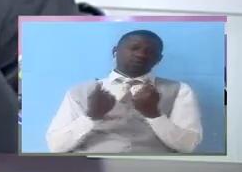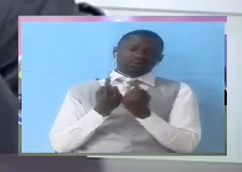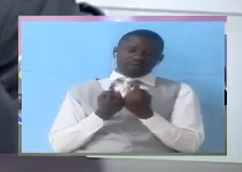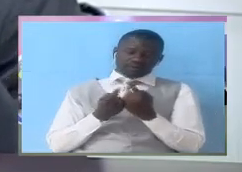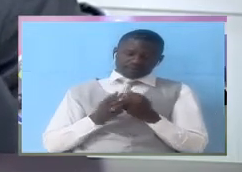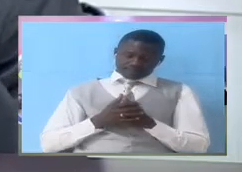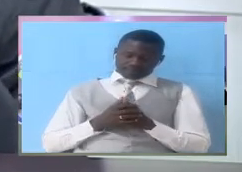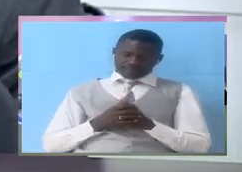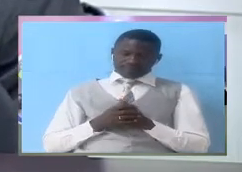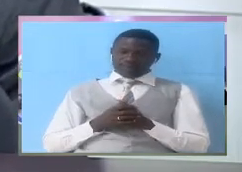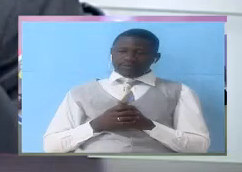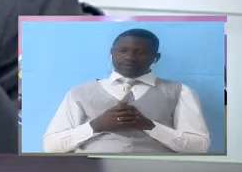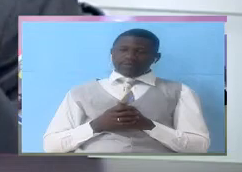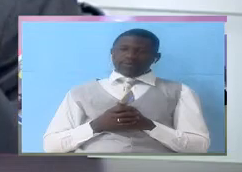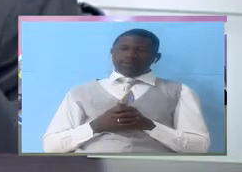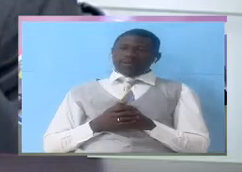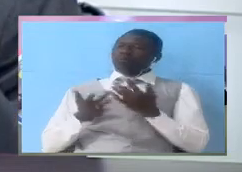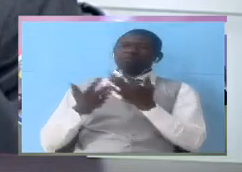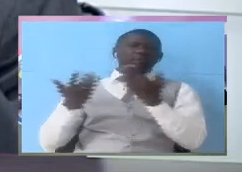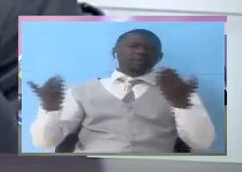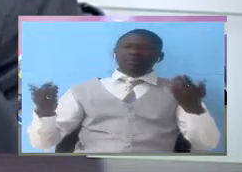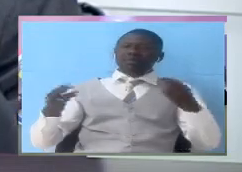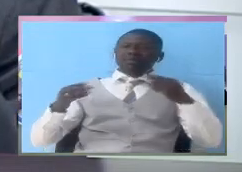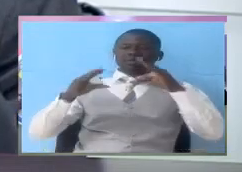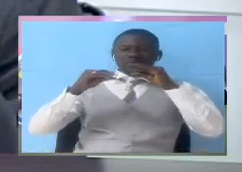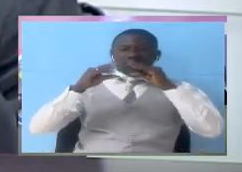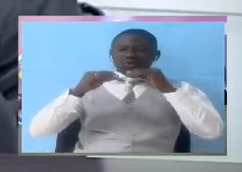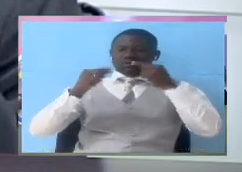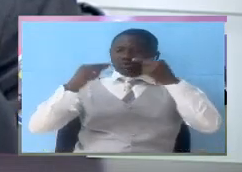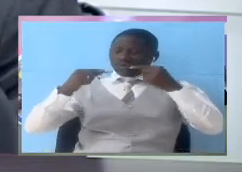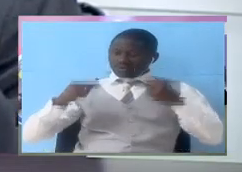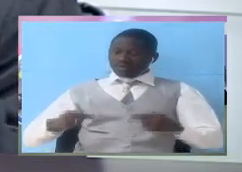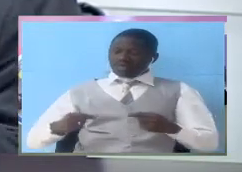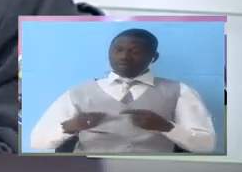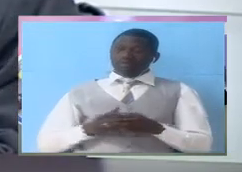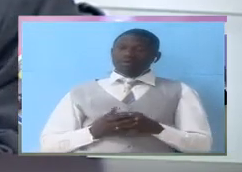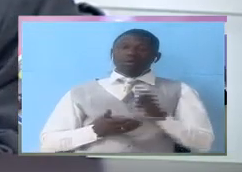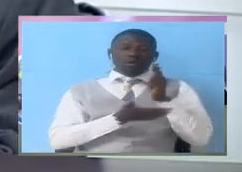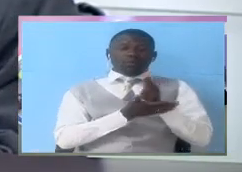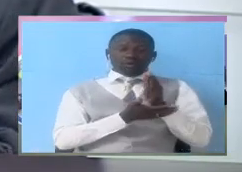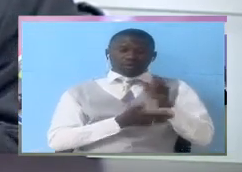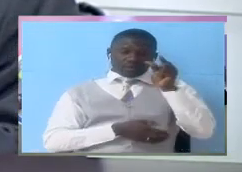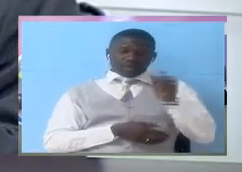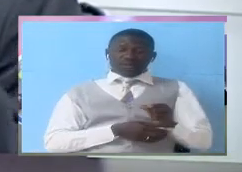During a lot of testimonies, yenn cede yu bari yo xamne ni tewna fi witnesses will say